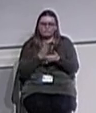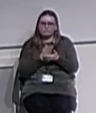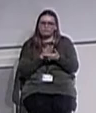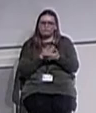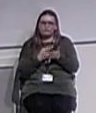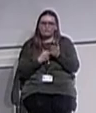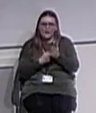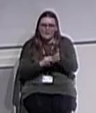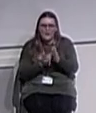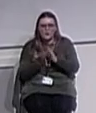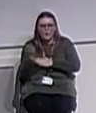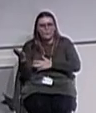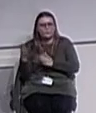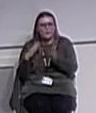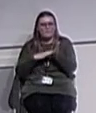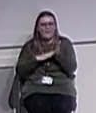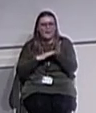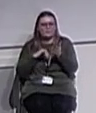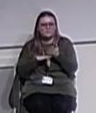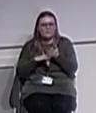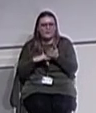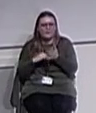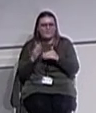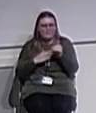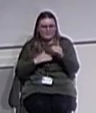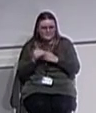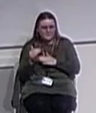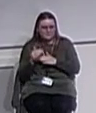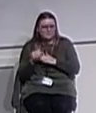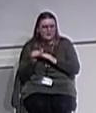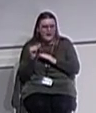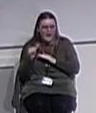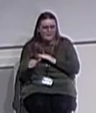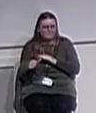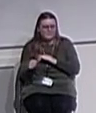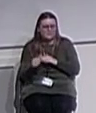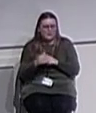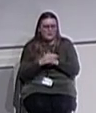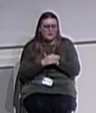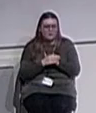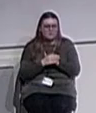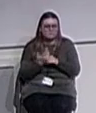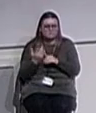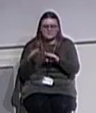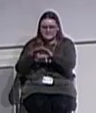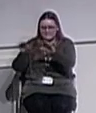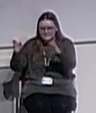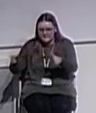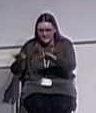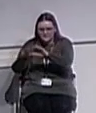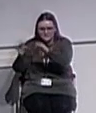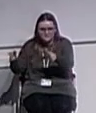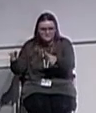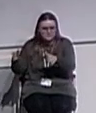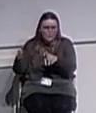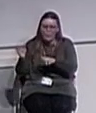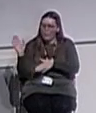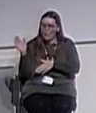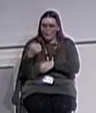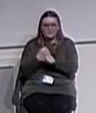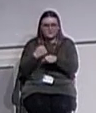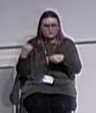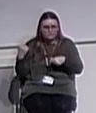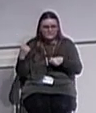to the Michael Smith building after this talk. Some of you will have been there already. We have stands for all the degree programmes. There